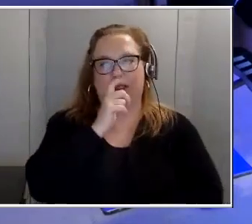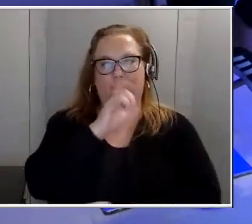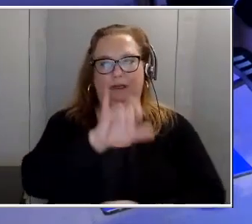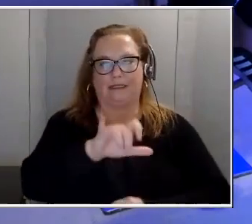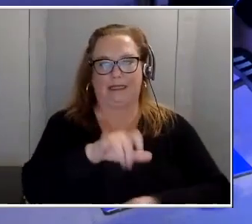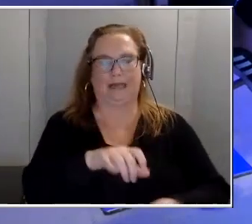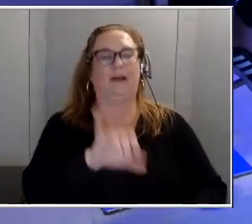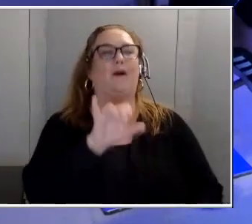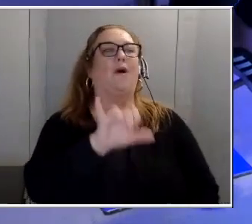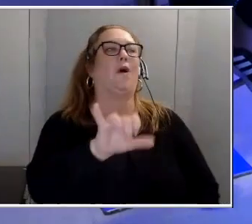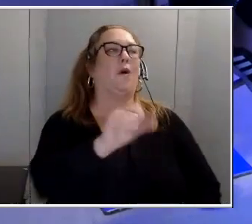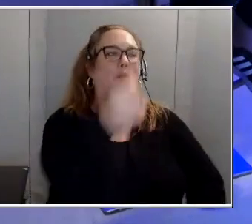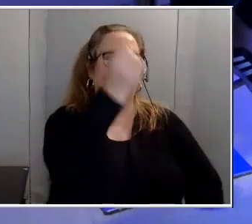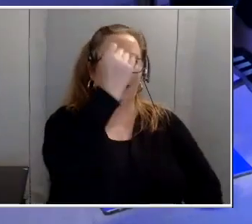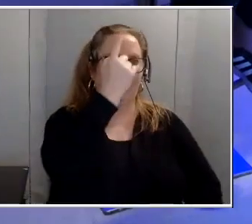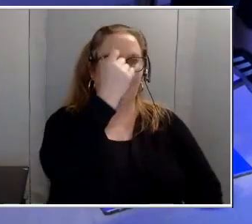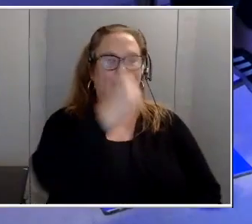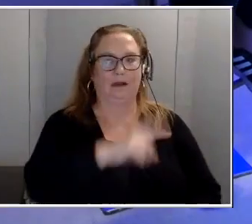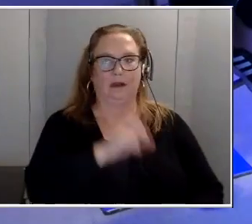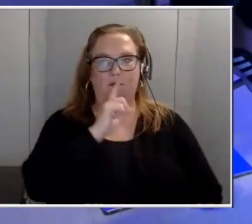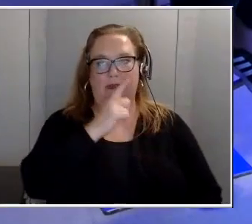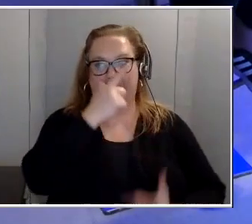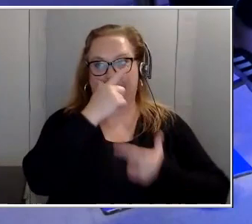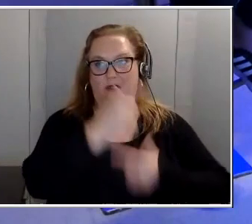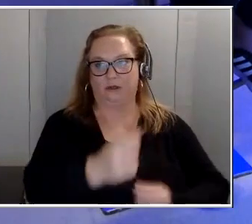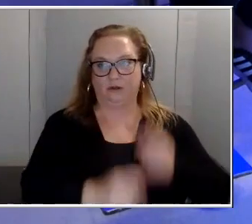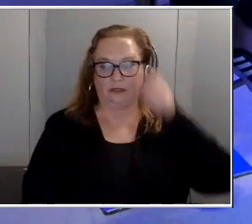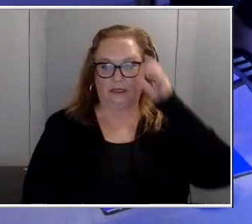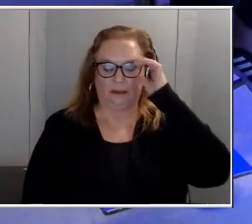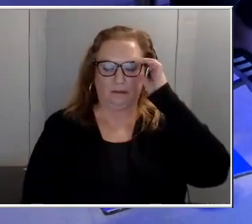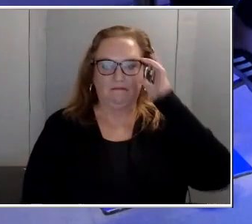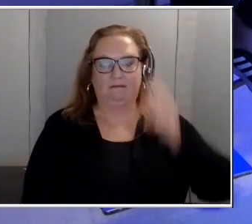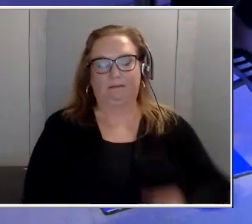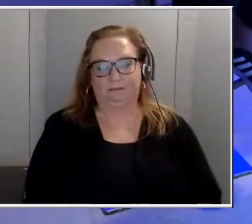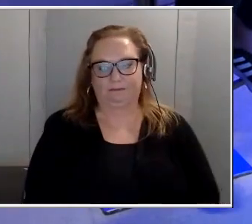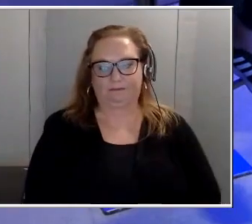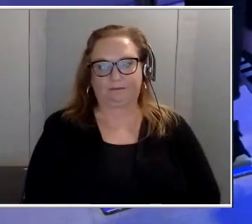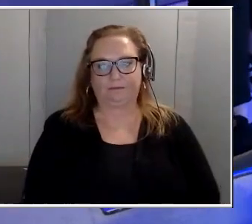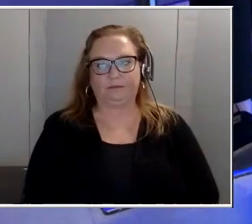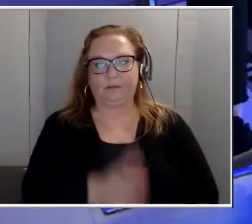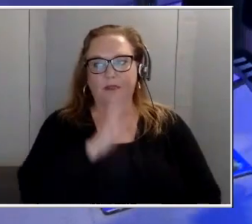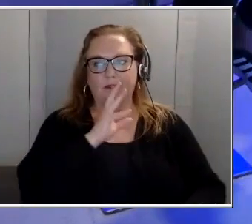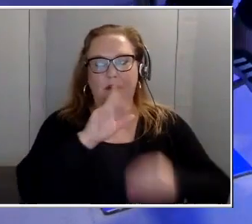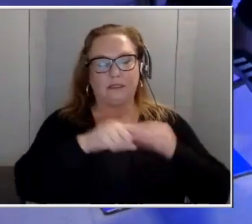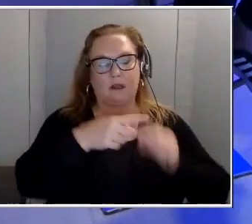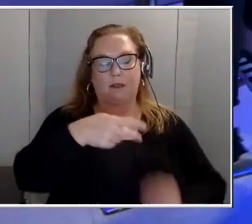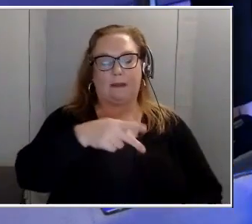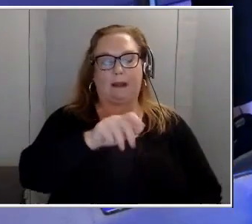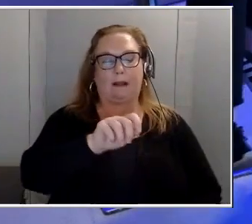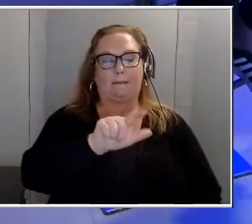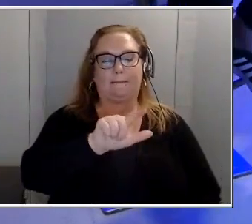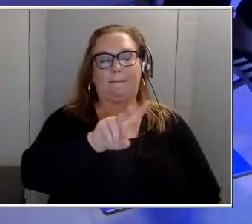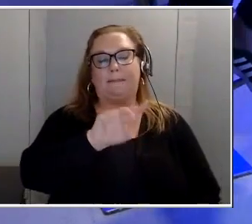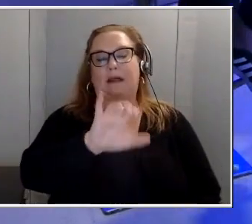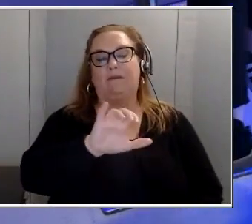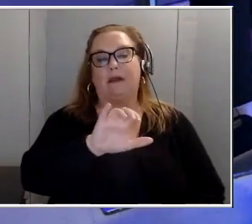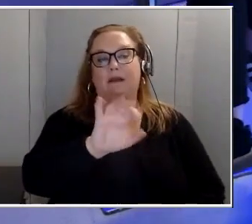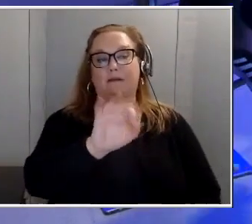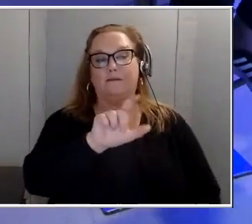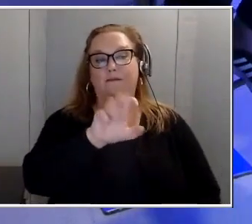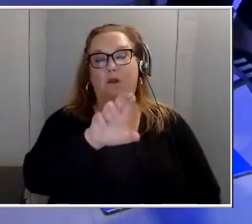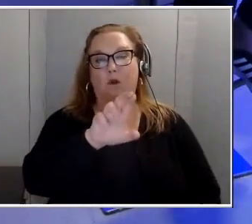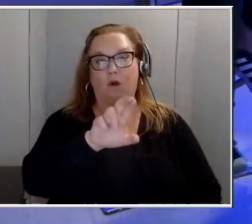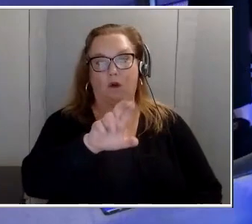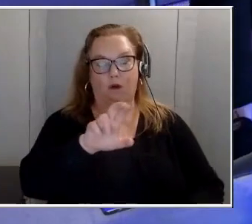making sense now. It's really interesting. So, so let's talk about pelvic floor exercises, because that's something you were